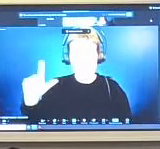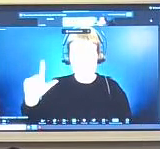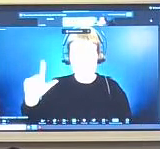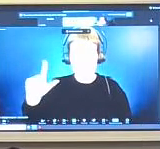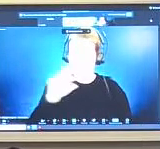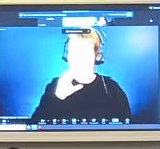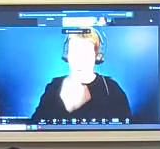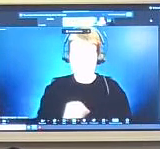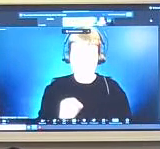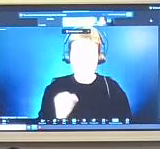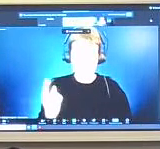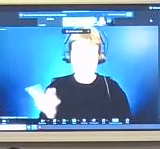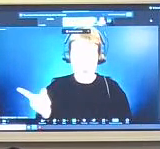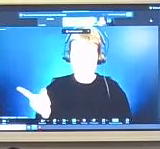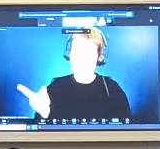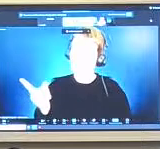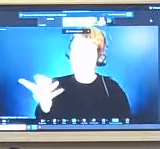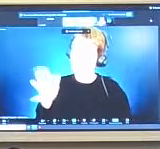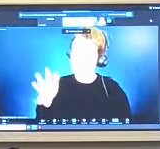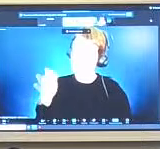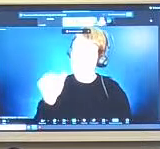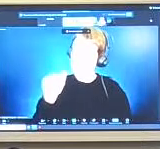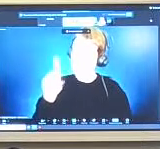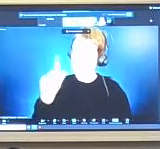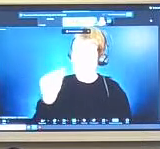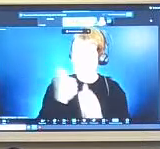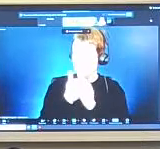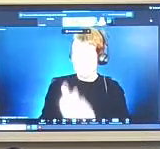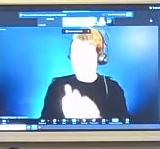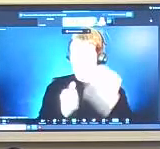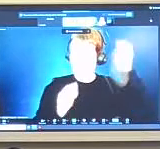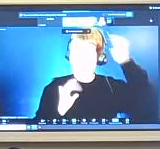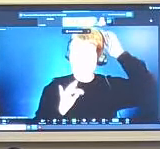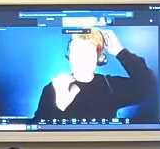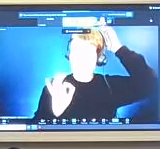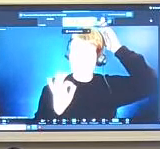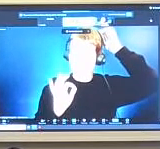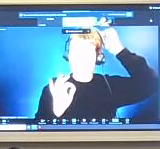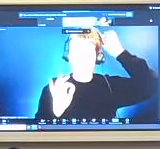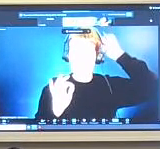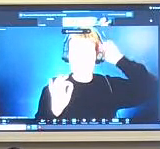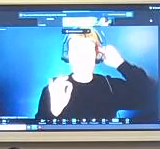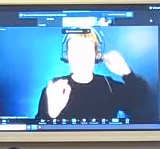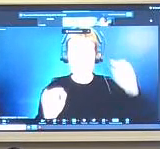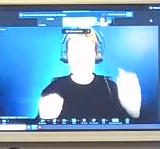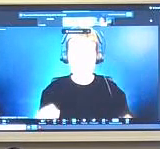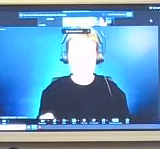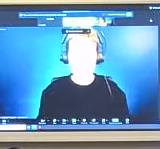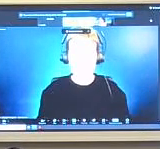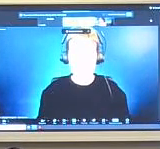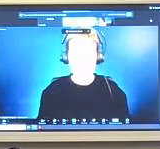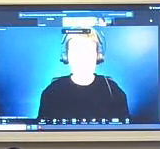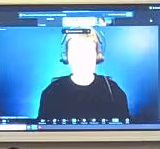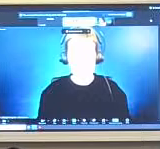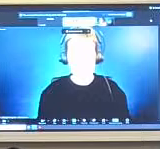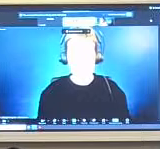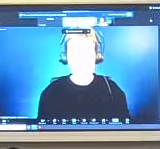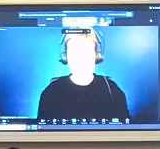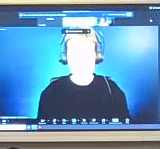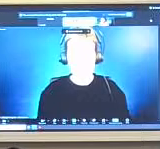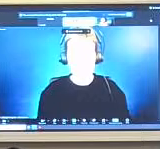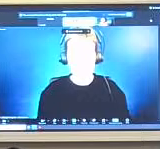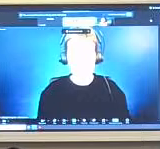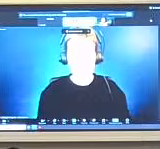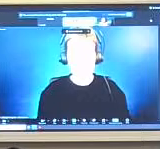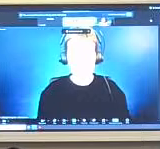really is pretty ADA compliant. It has a family shower. The only